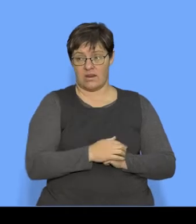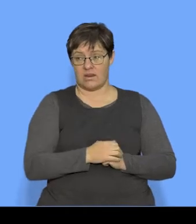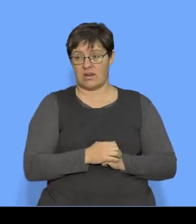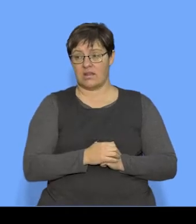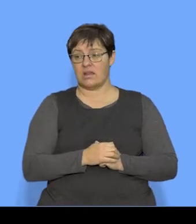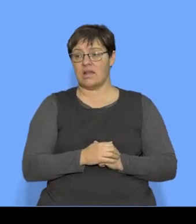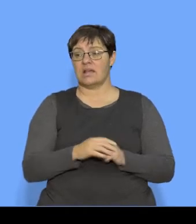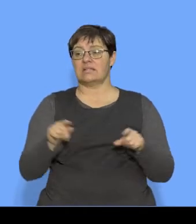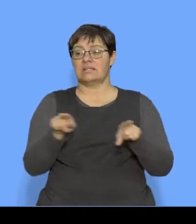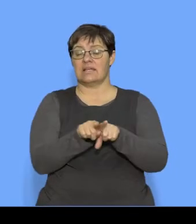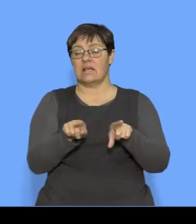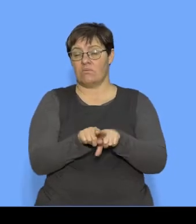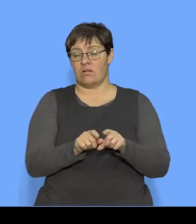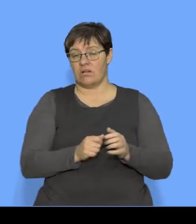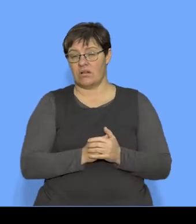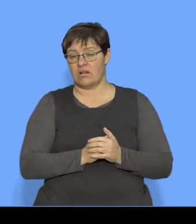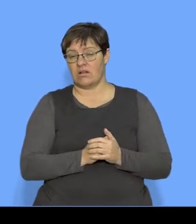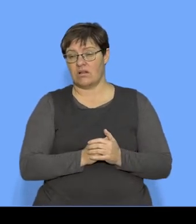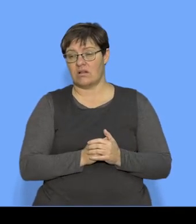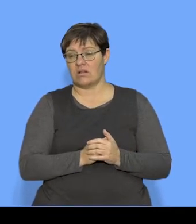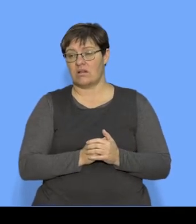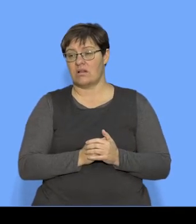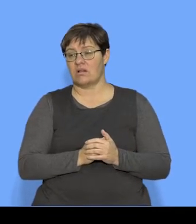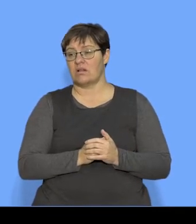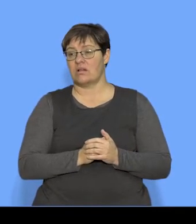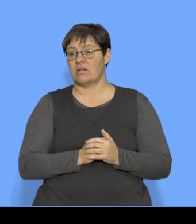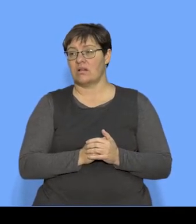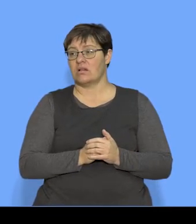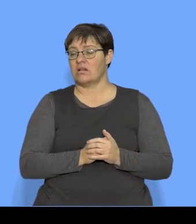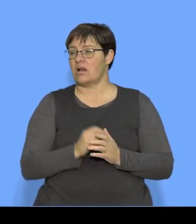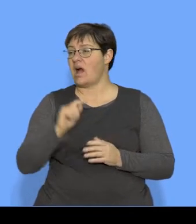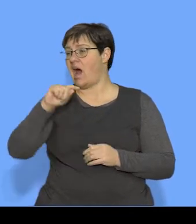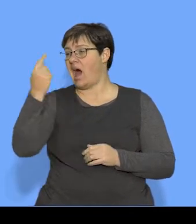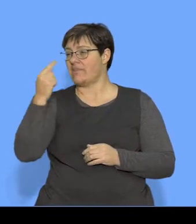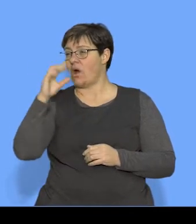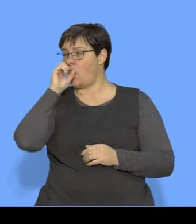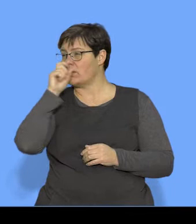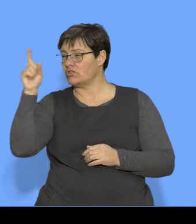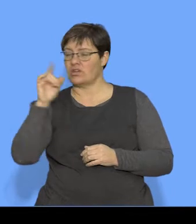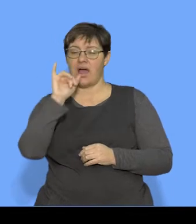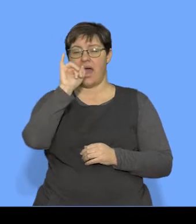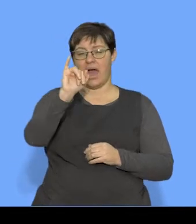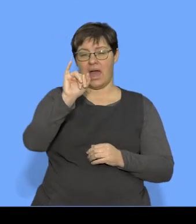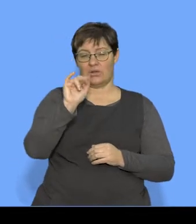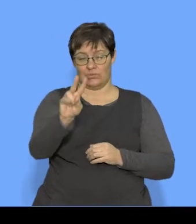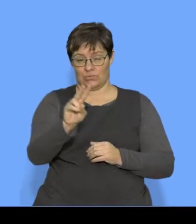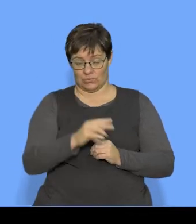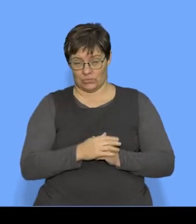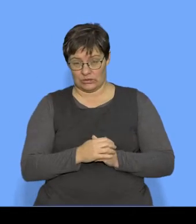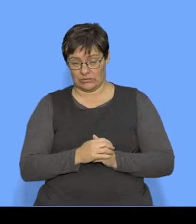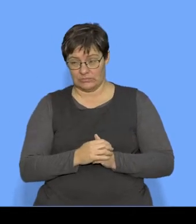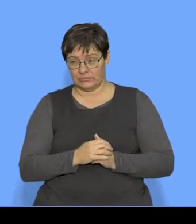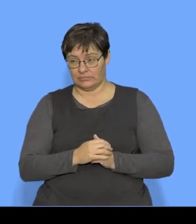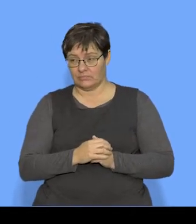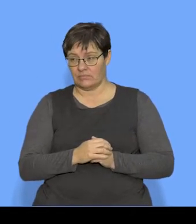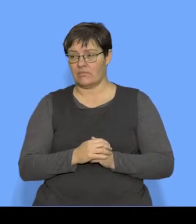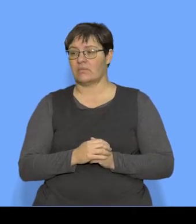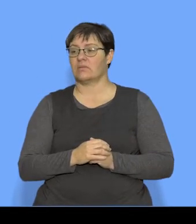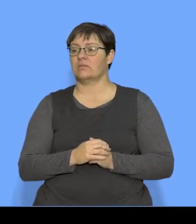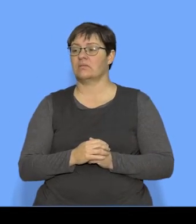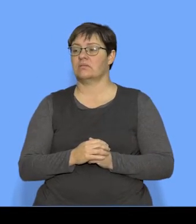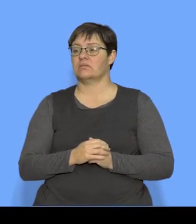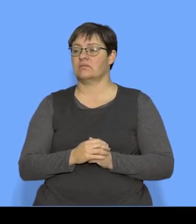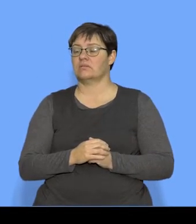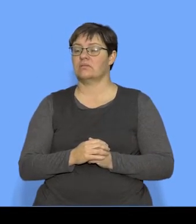G1 is equals to the other orange one, which is I2.